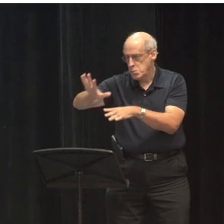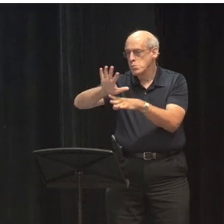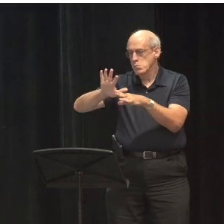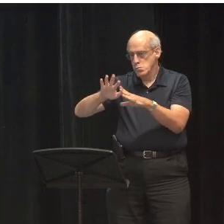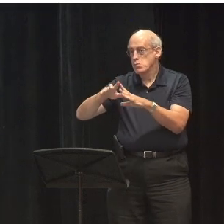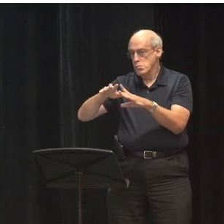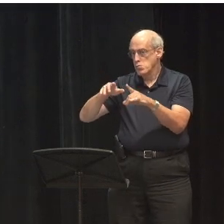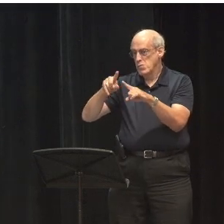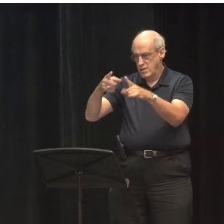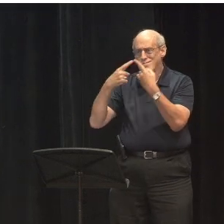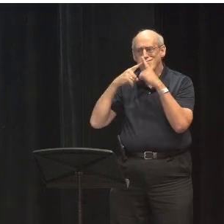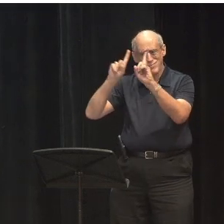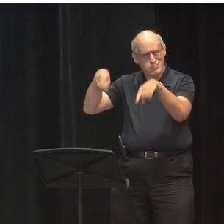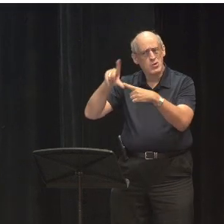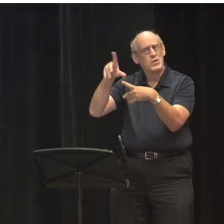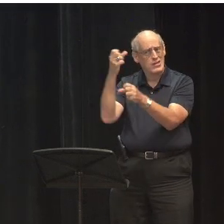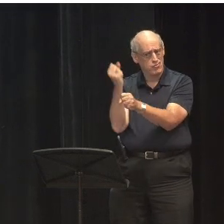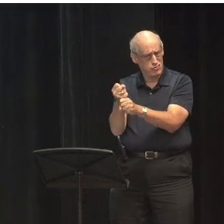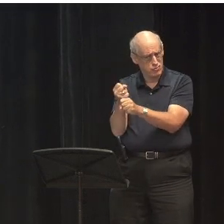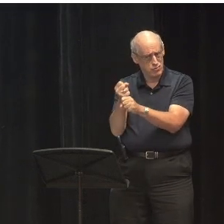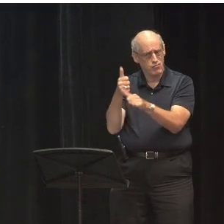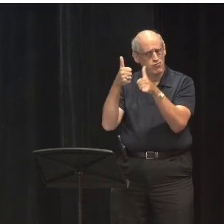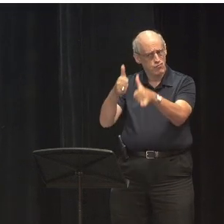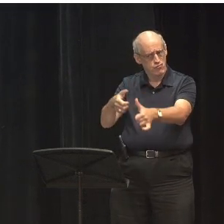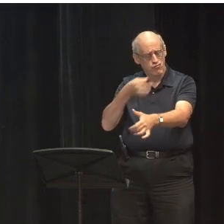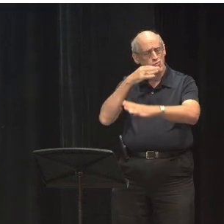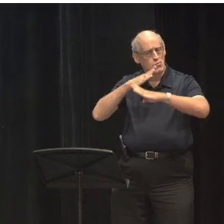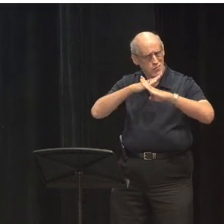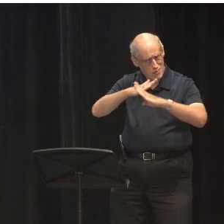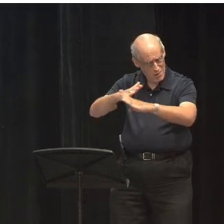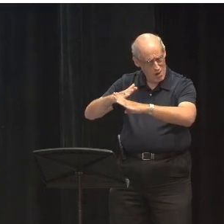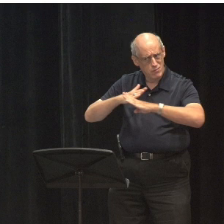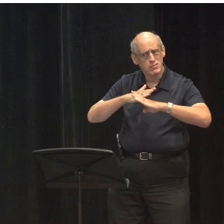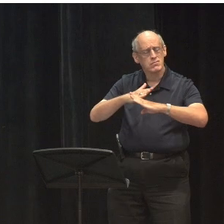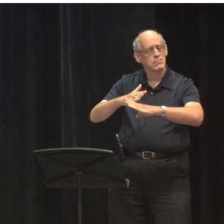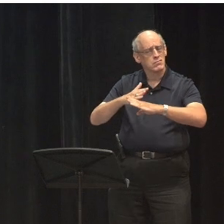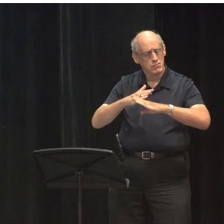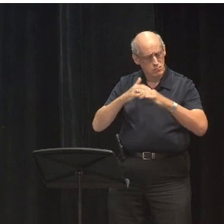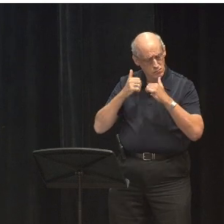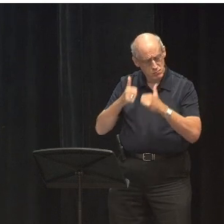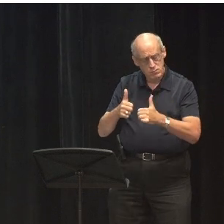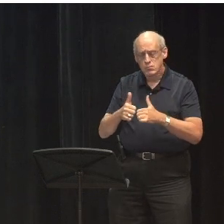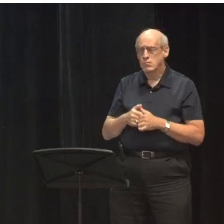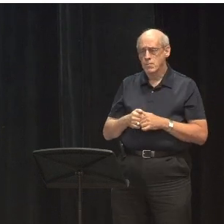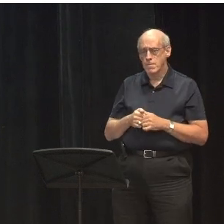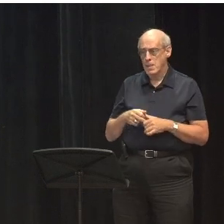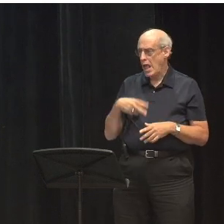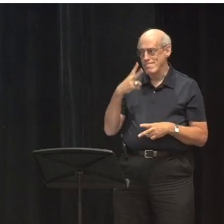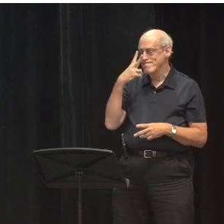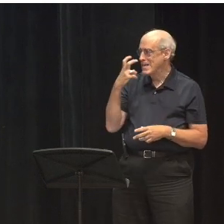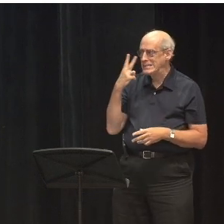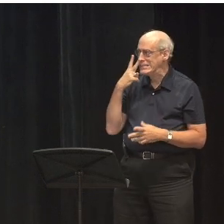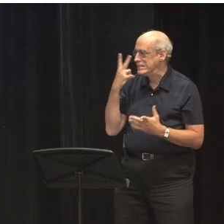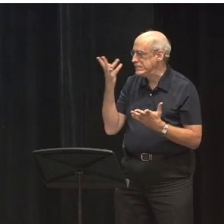worked for 20 years to get to be a protected estuarine sanctuary through New York State. And I didn't see any